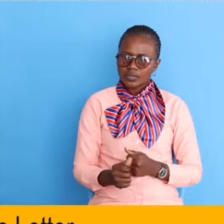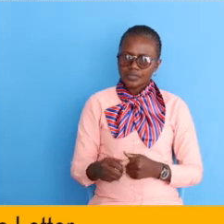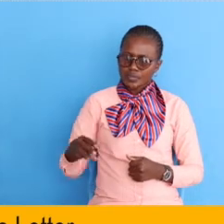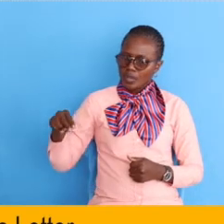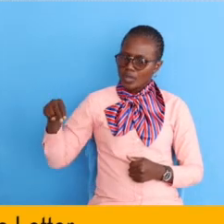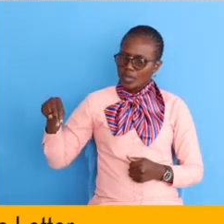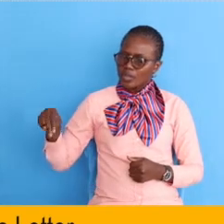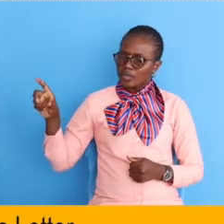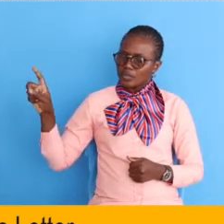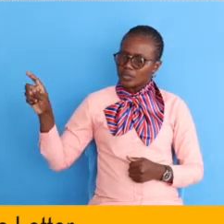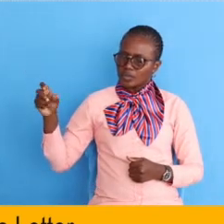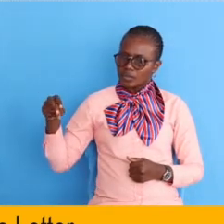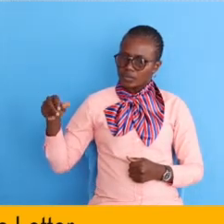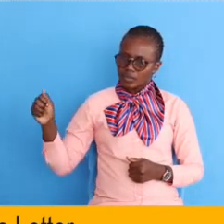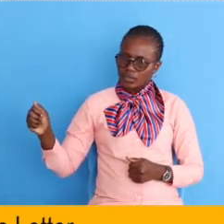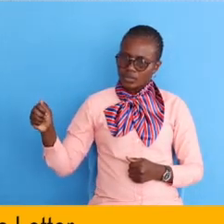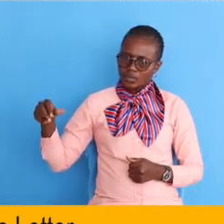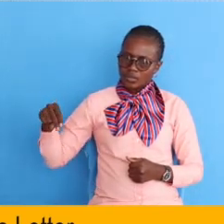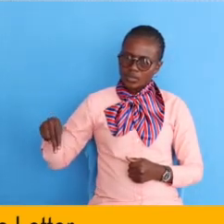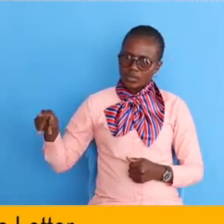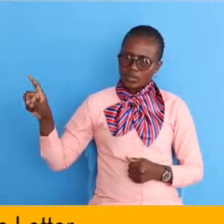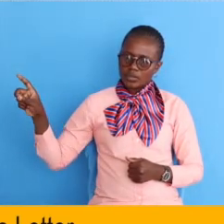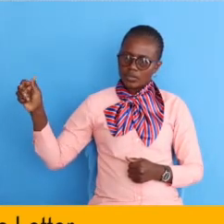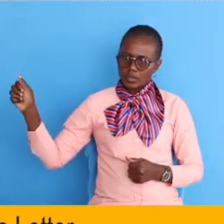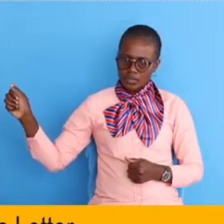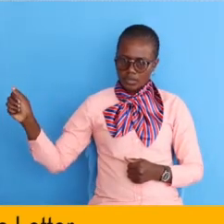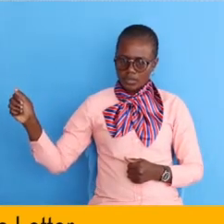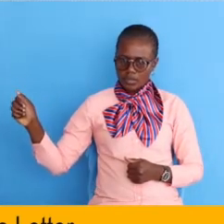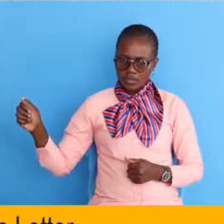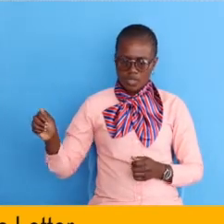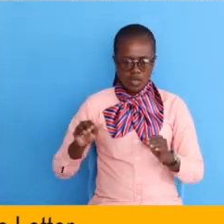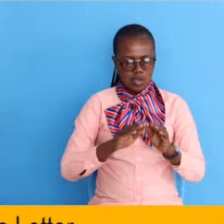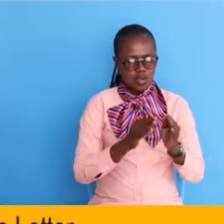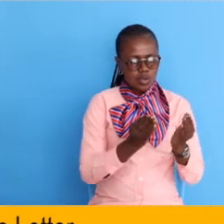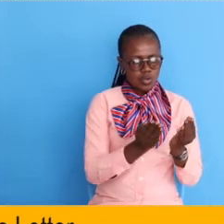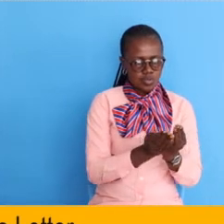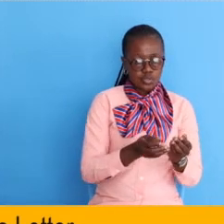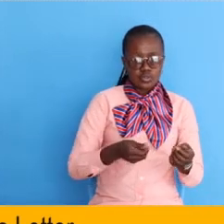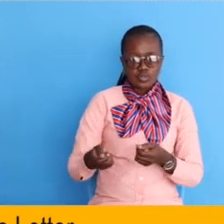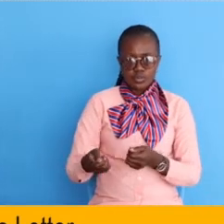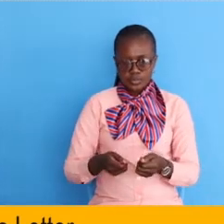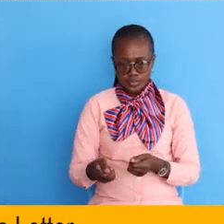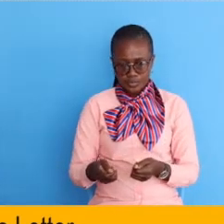You lately noticed that there is shortage of stationaries and books in your store.